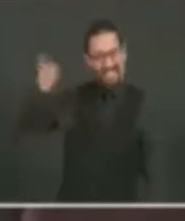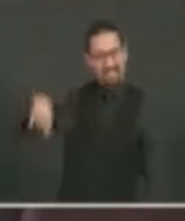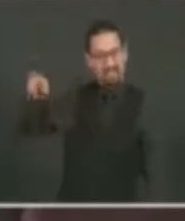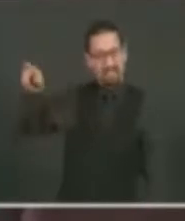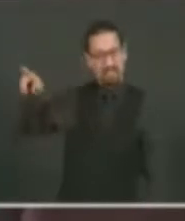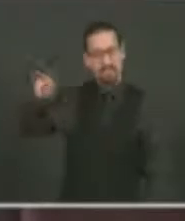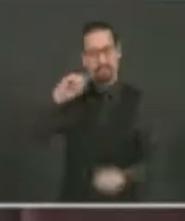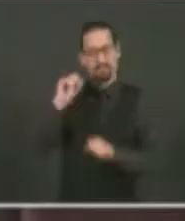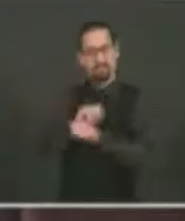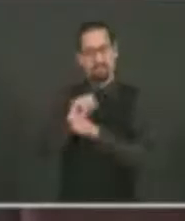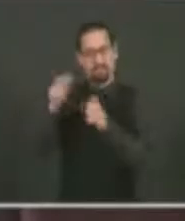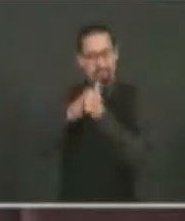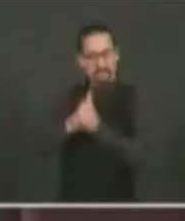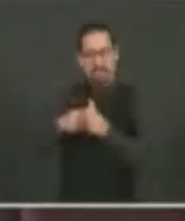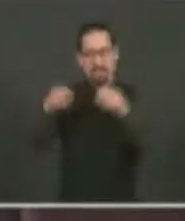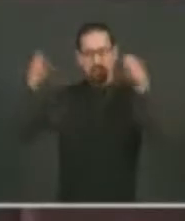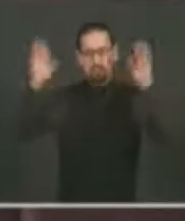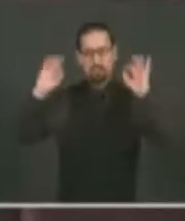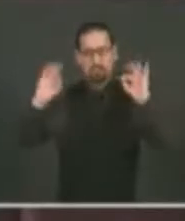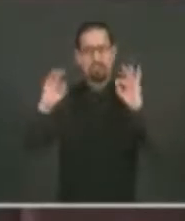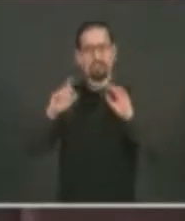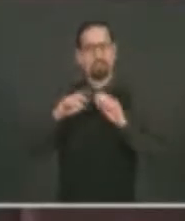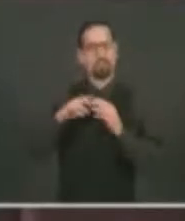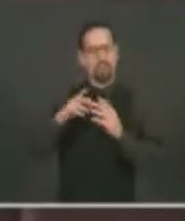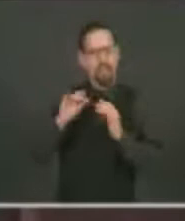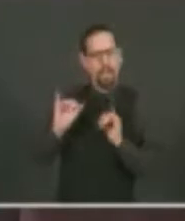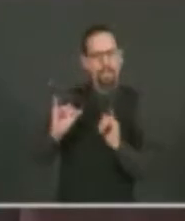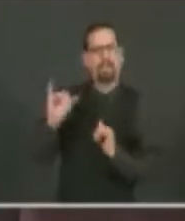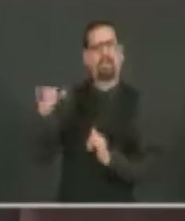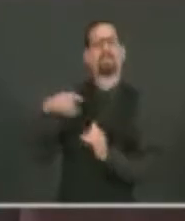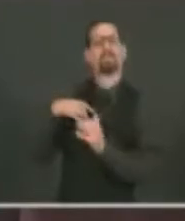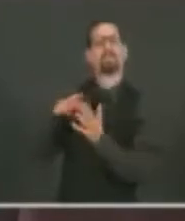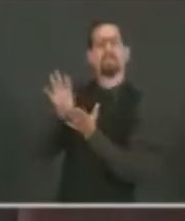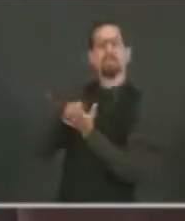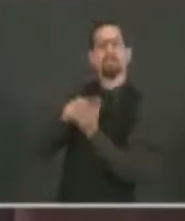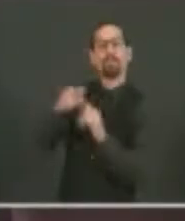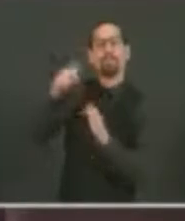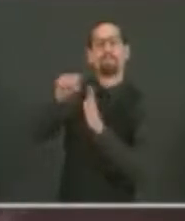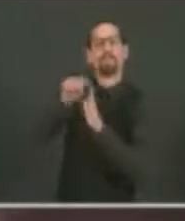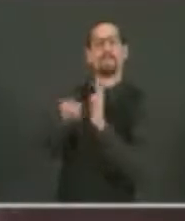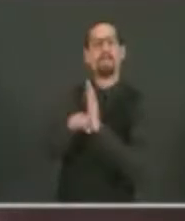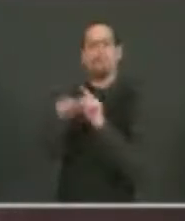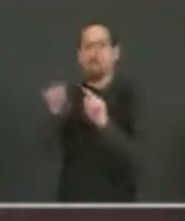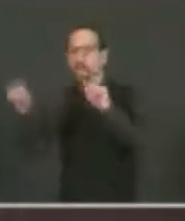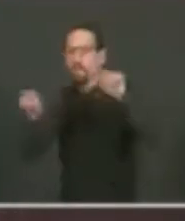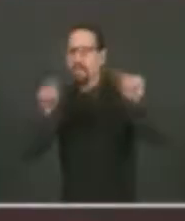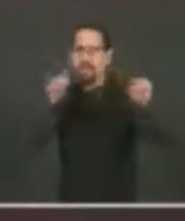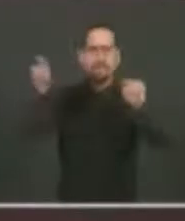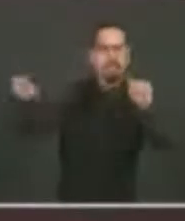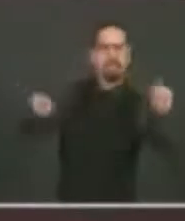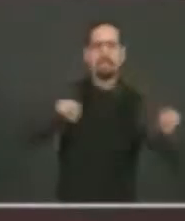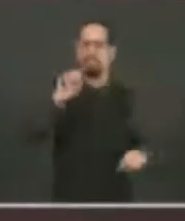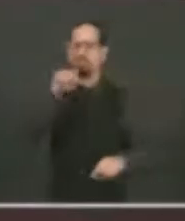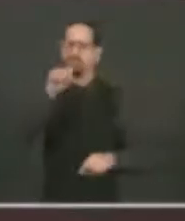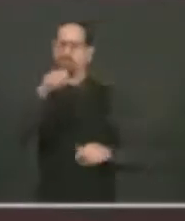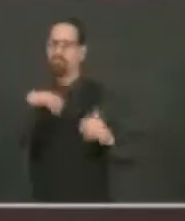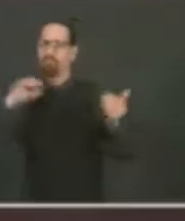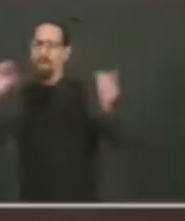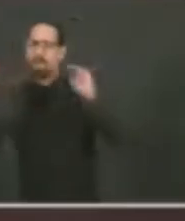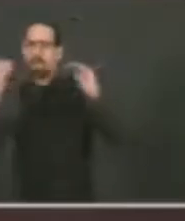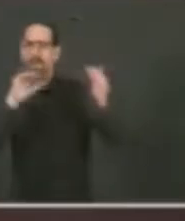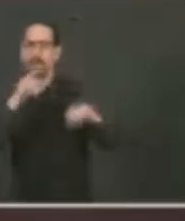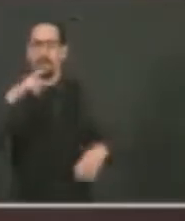bus procedures. So we're also learning from other states that have gone before us on what their busing is. So we're looking into it. So this is not something